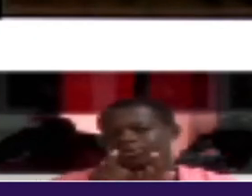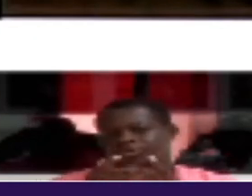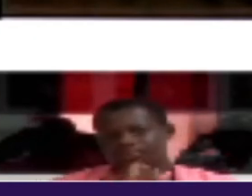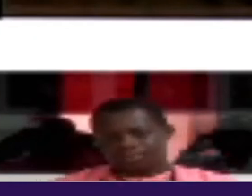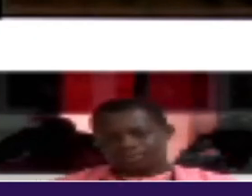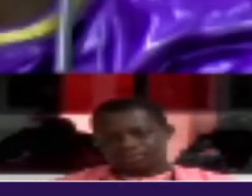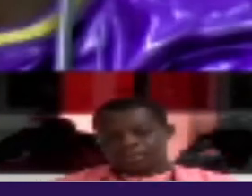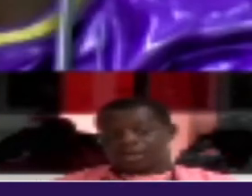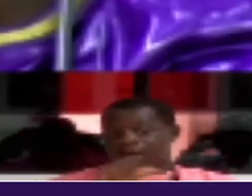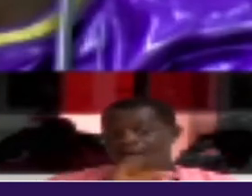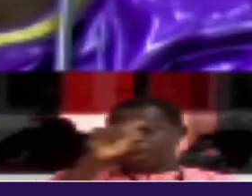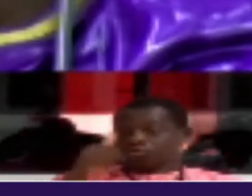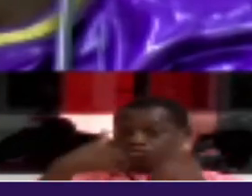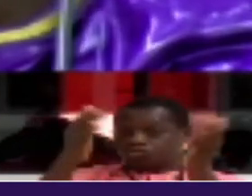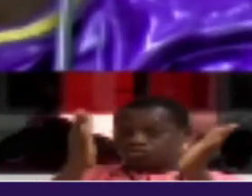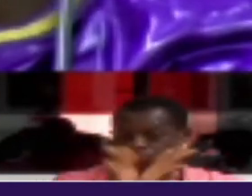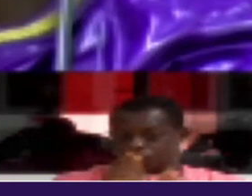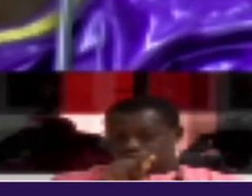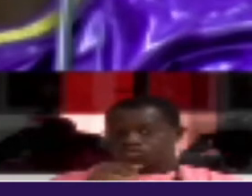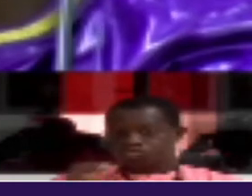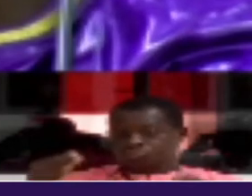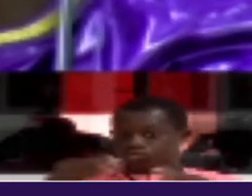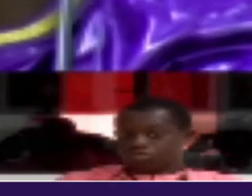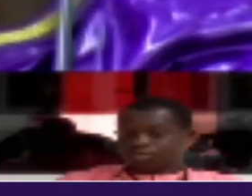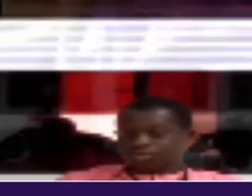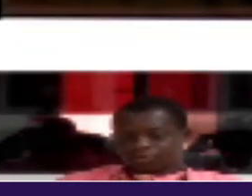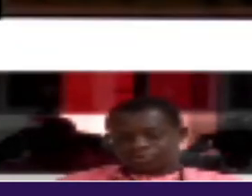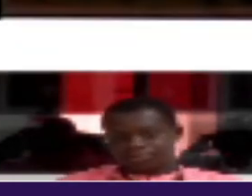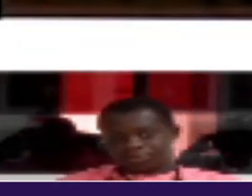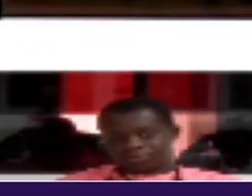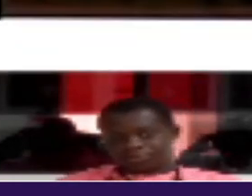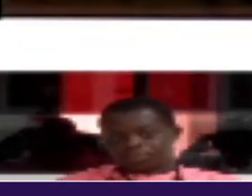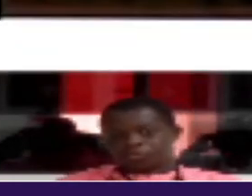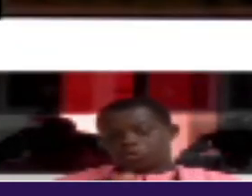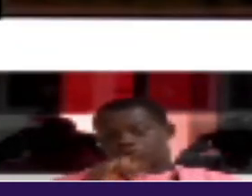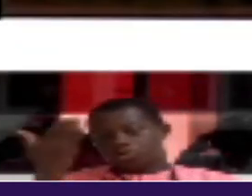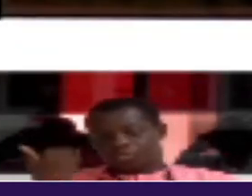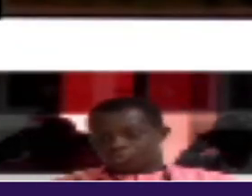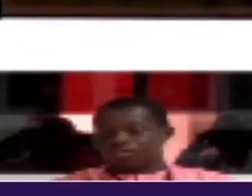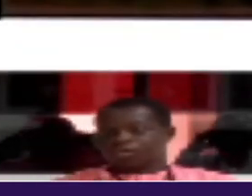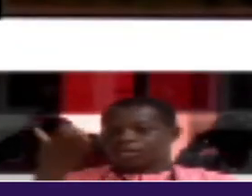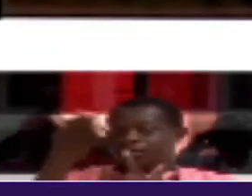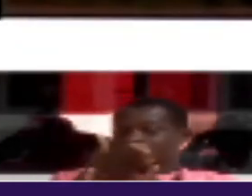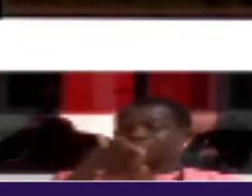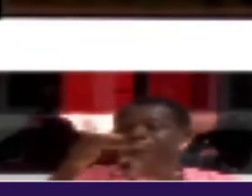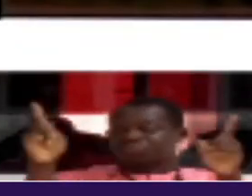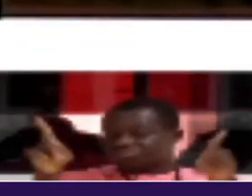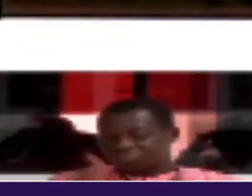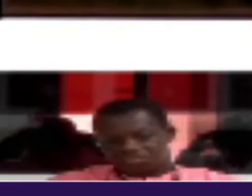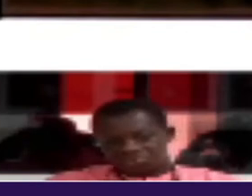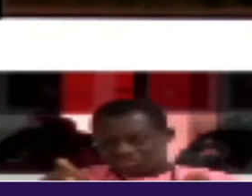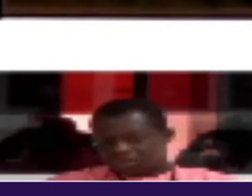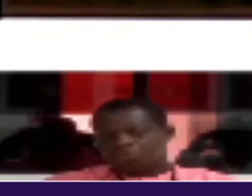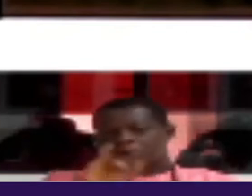And the group you joined? The group I joined. Some people believe that it's the same junglers that